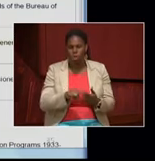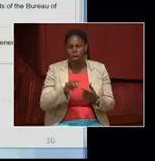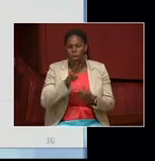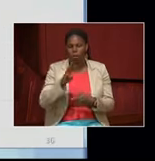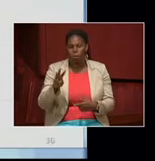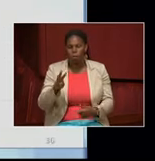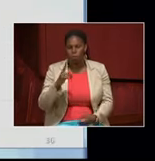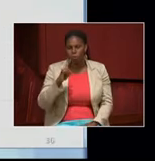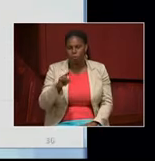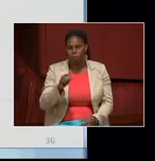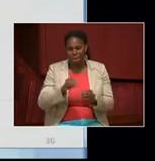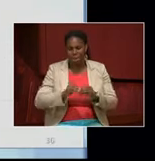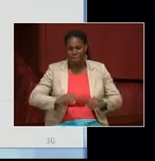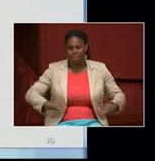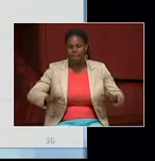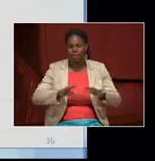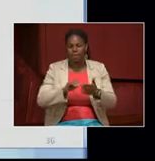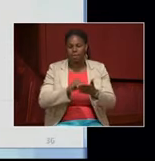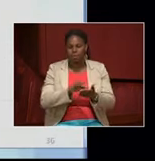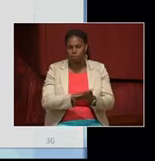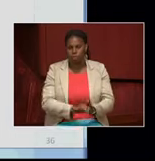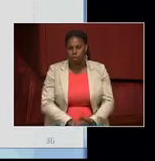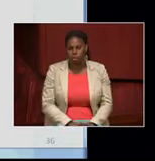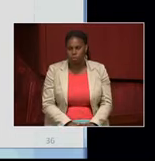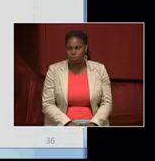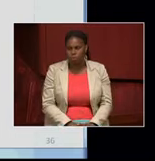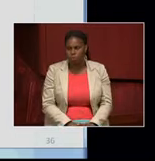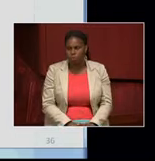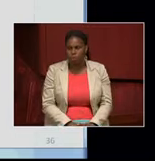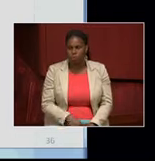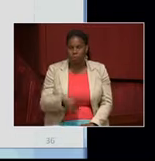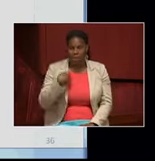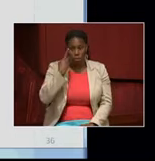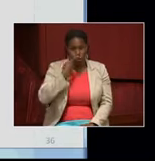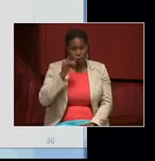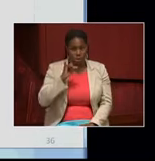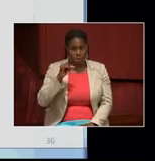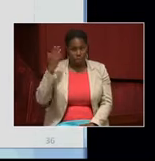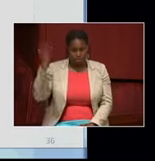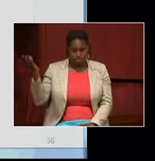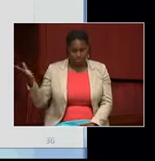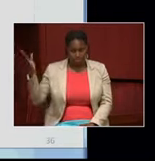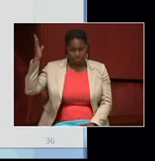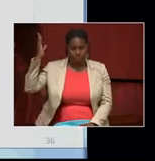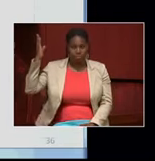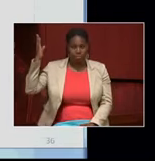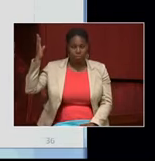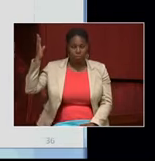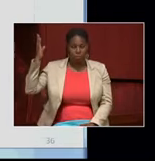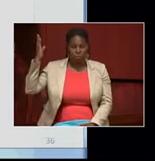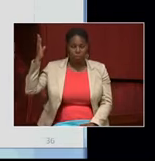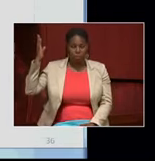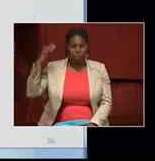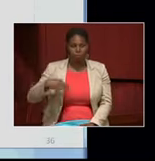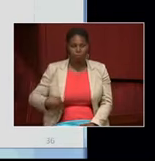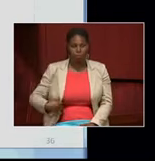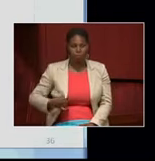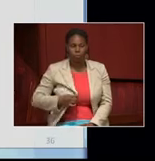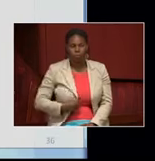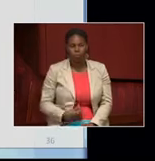land records. And this is what it looks like as far as finding this part of the Guide to